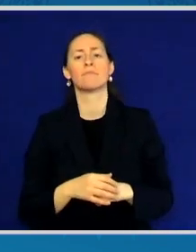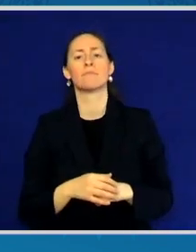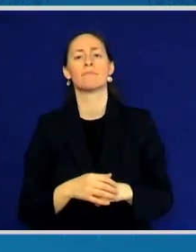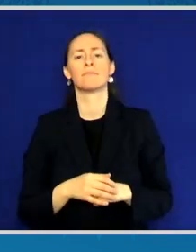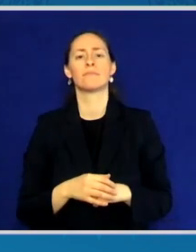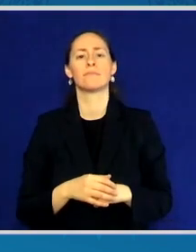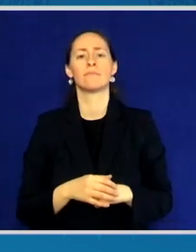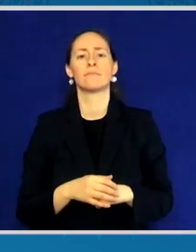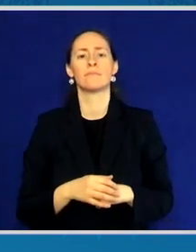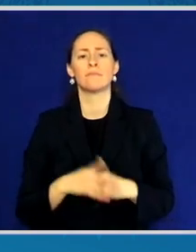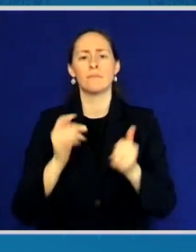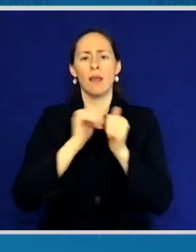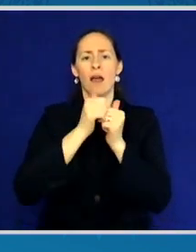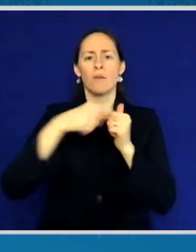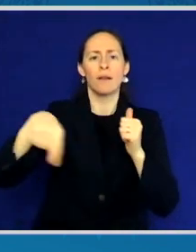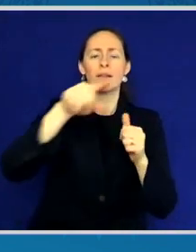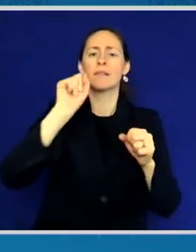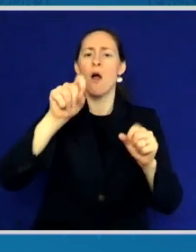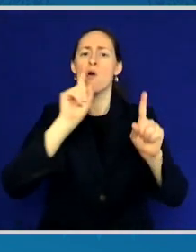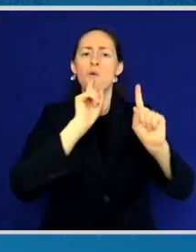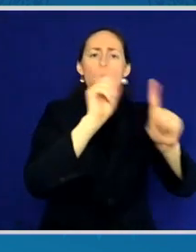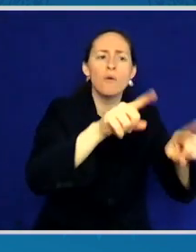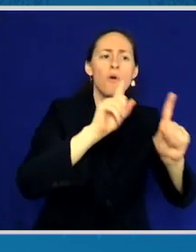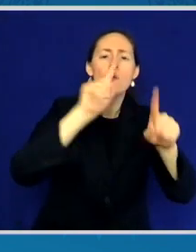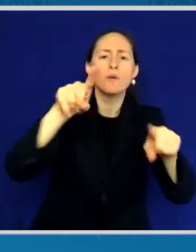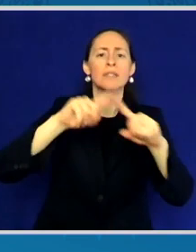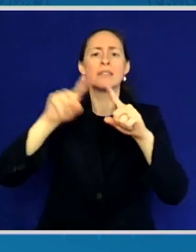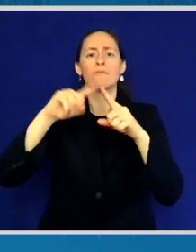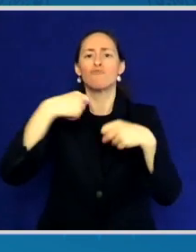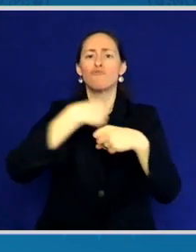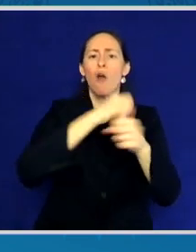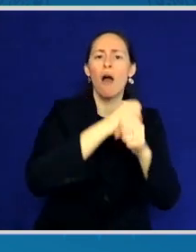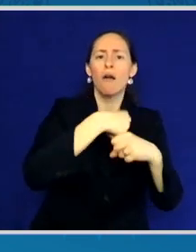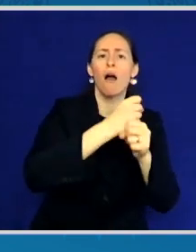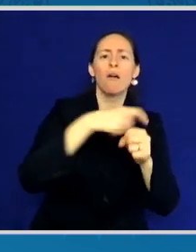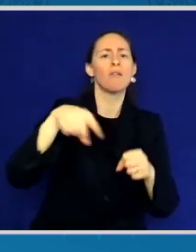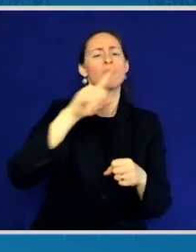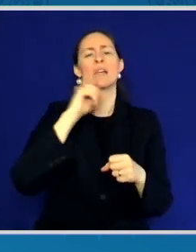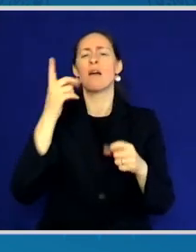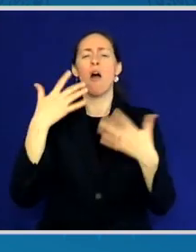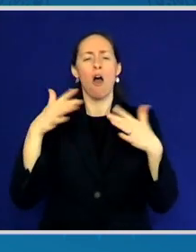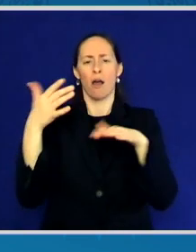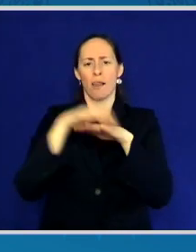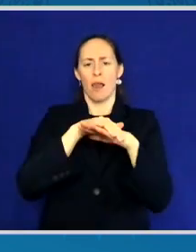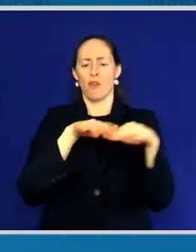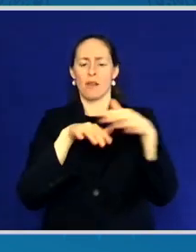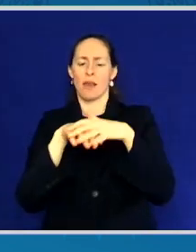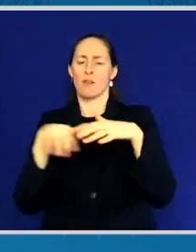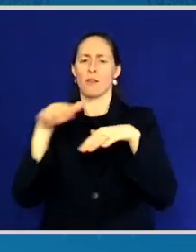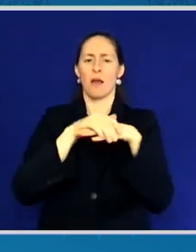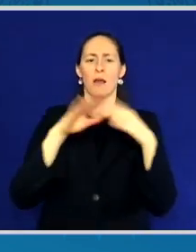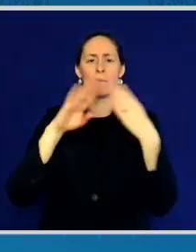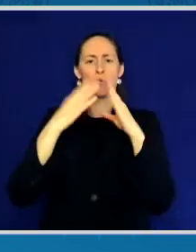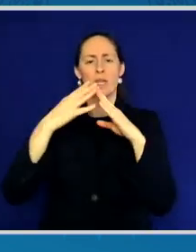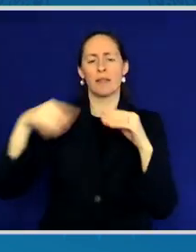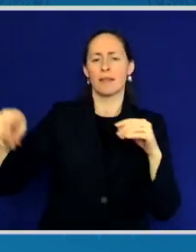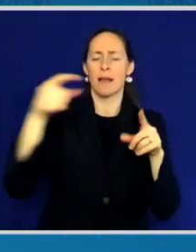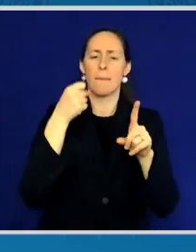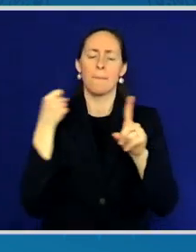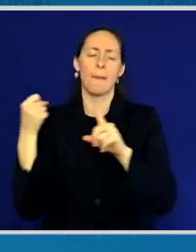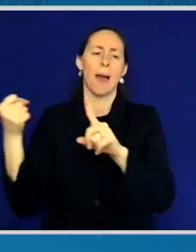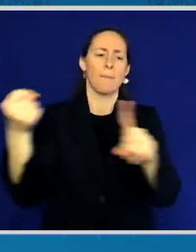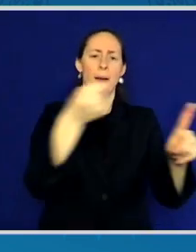customers. So it crosses all levels, all communities. And you know, in the past